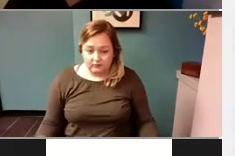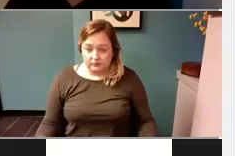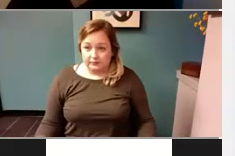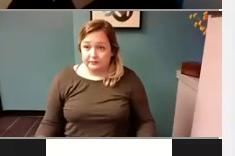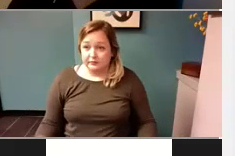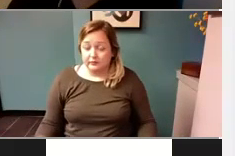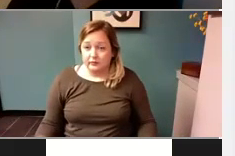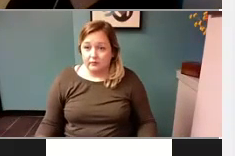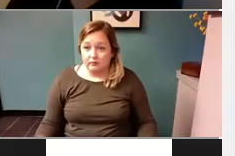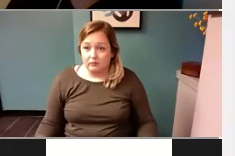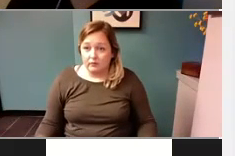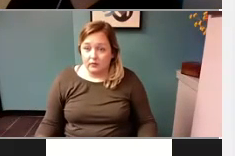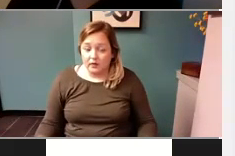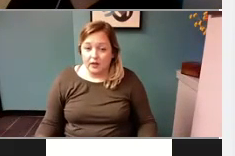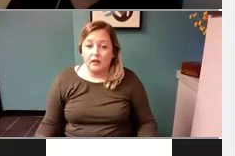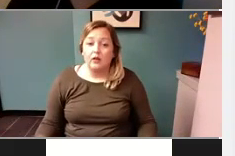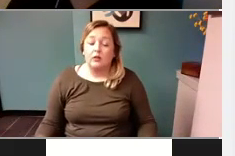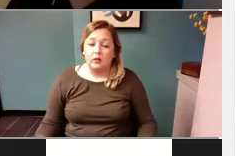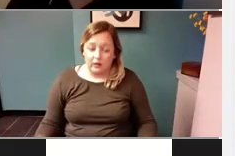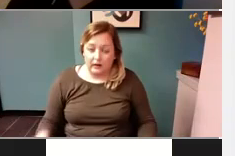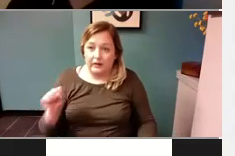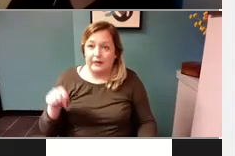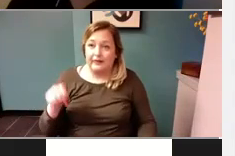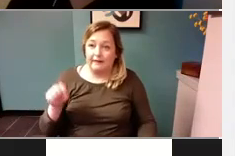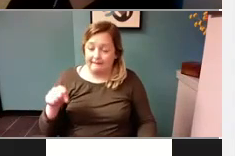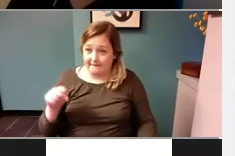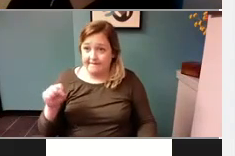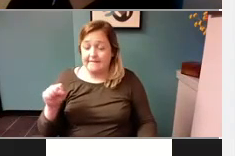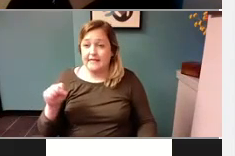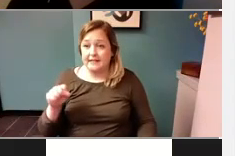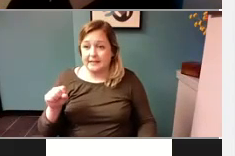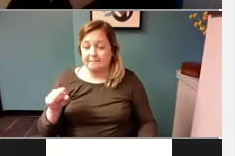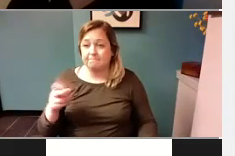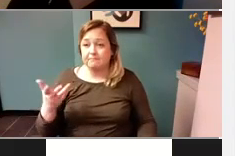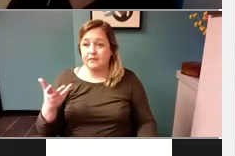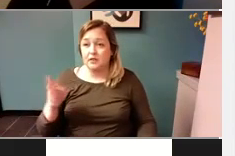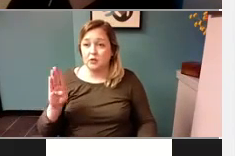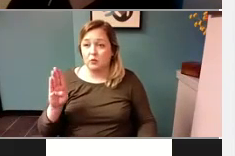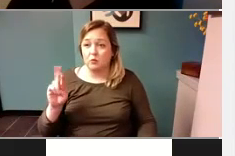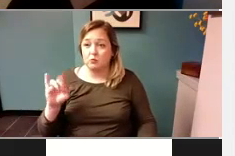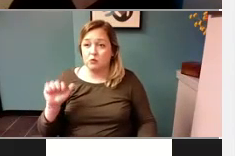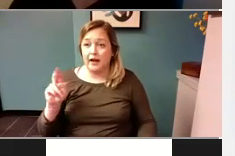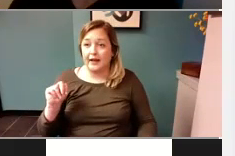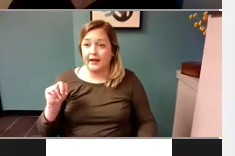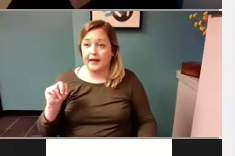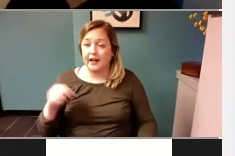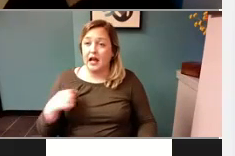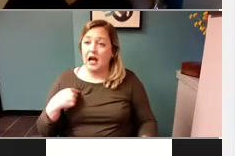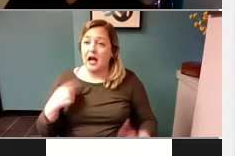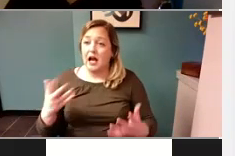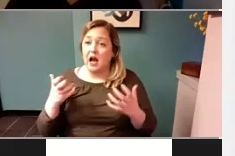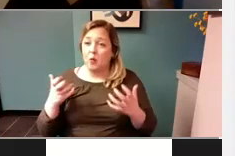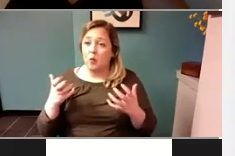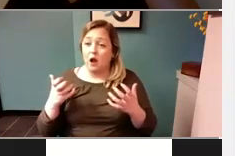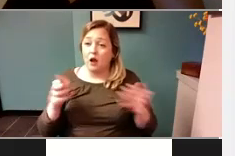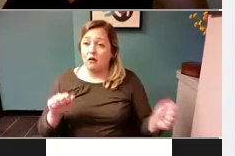Yes, Laura, don't worry about that. Um, yes, so Brian Nis, I would like you guys to review